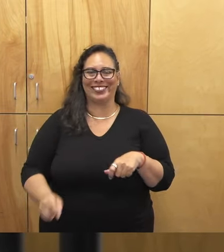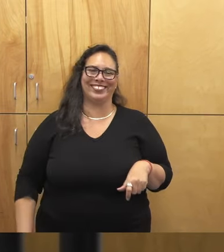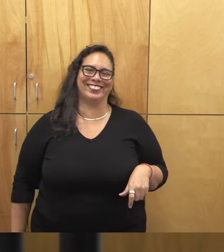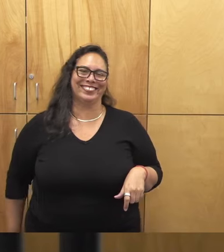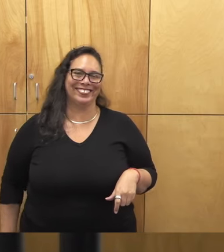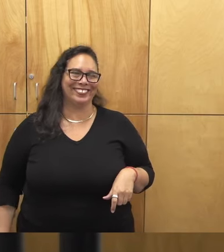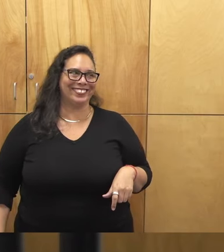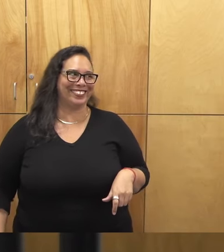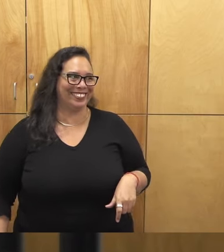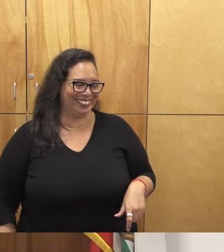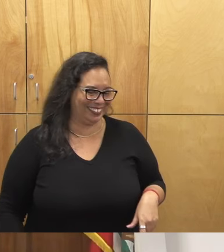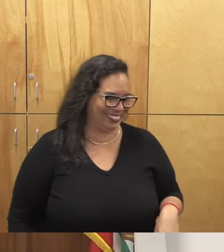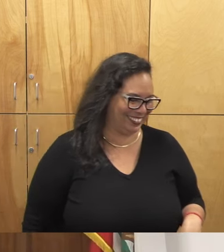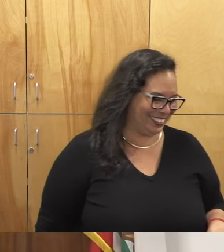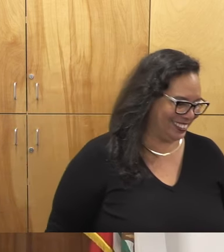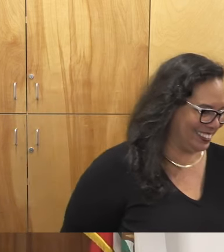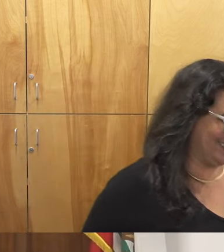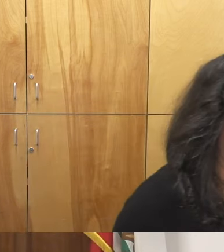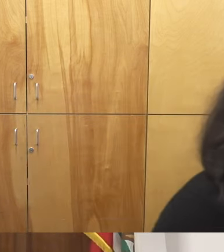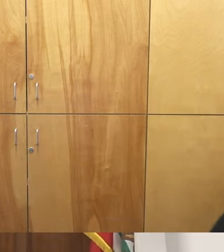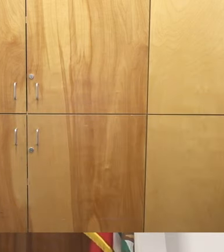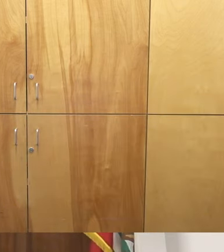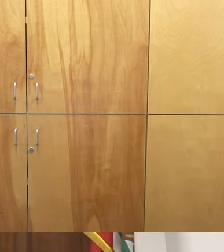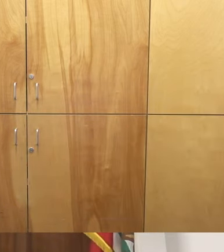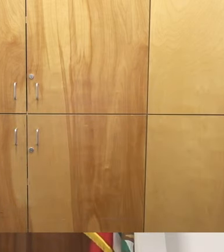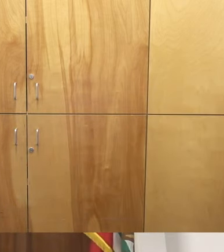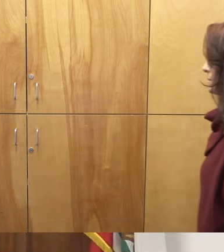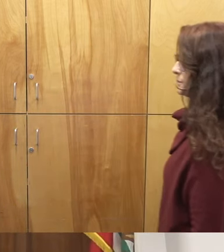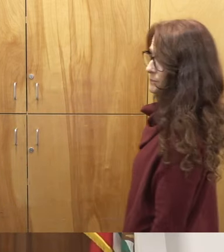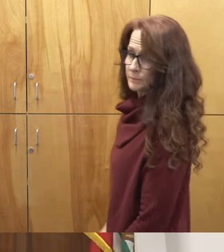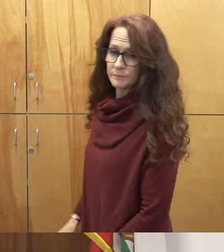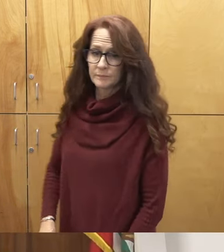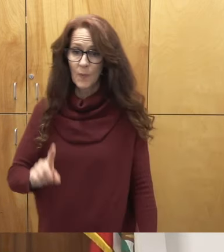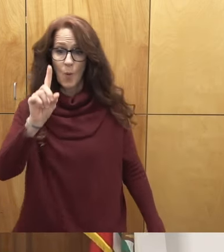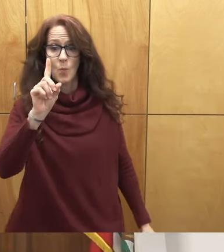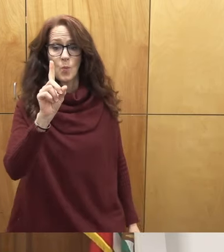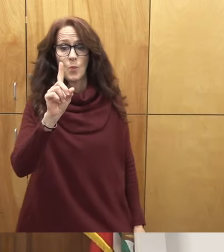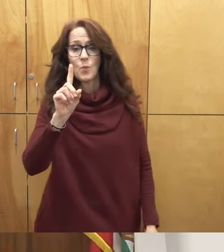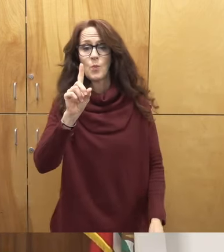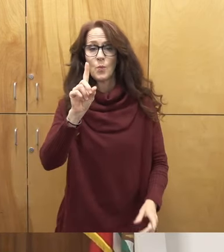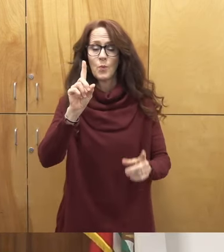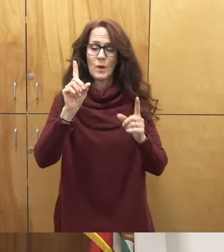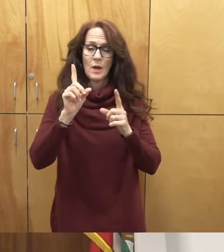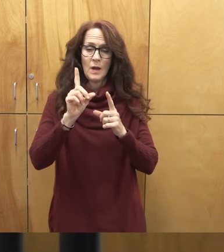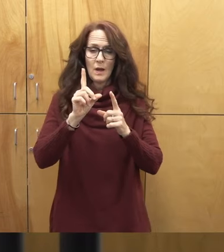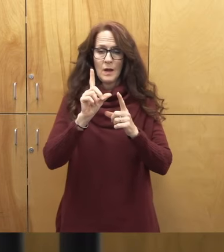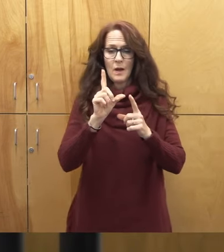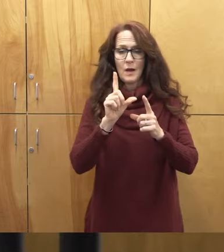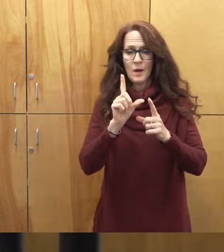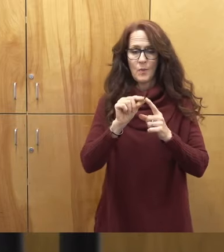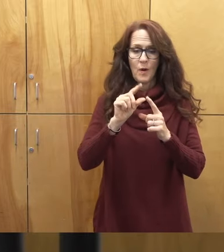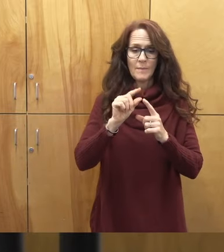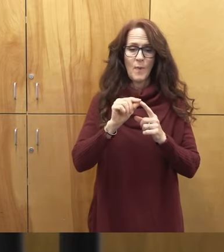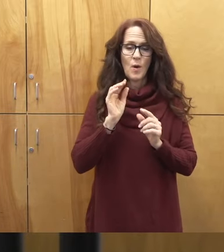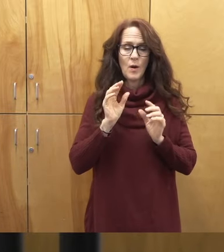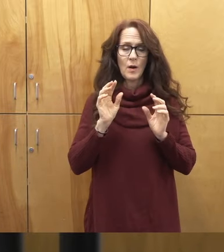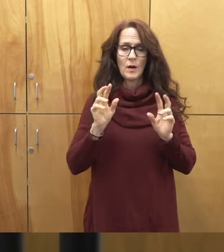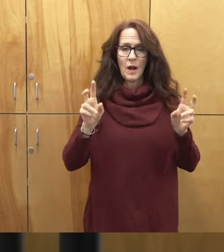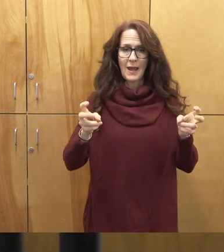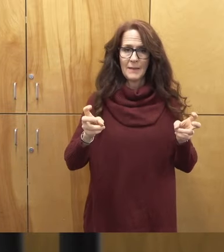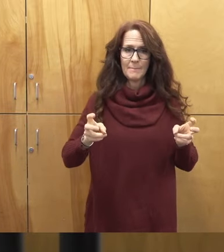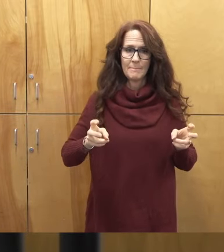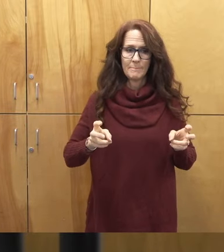Any further discussion? And I also had one more item, and it was